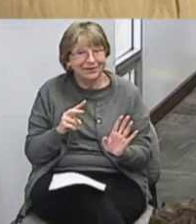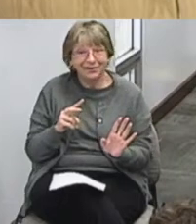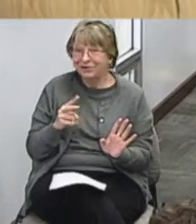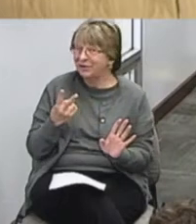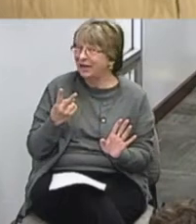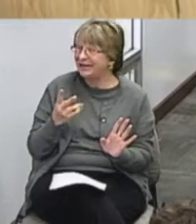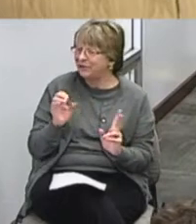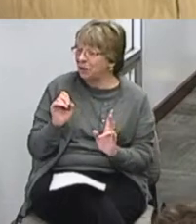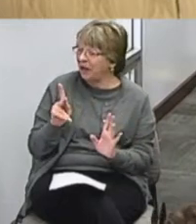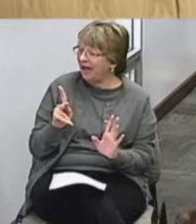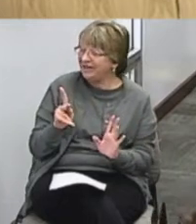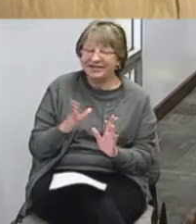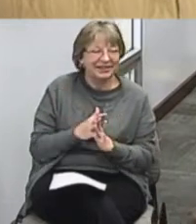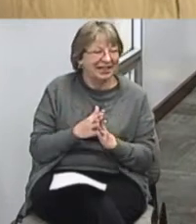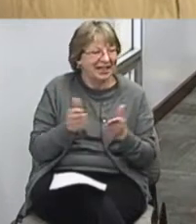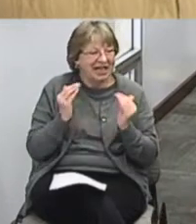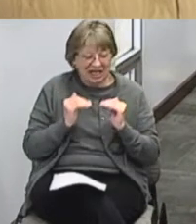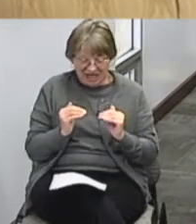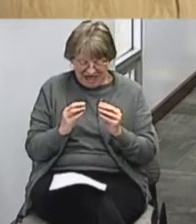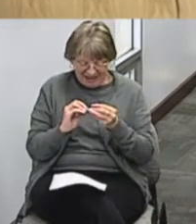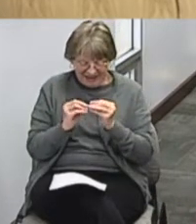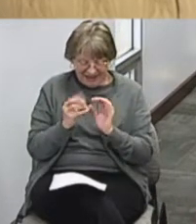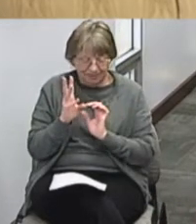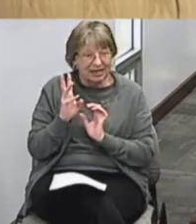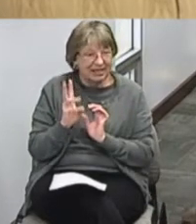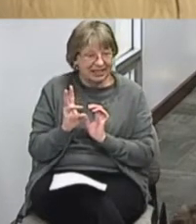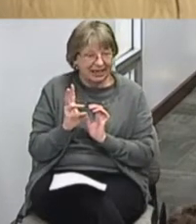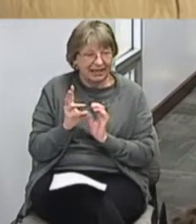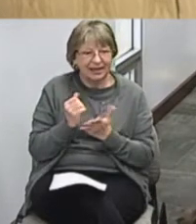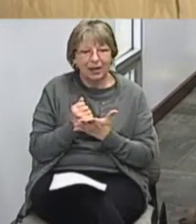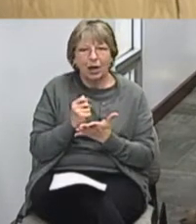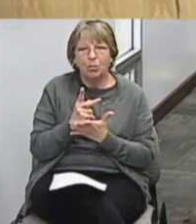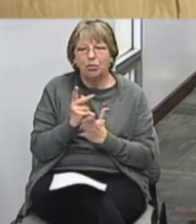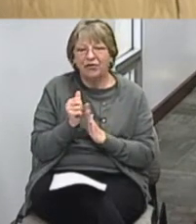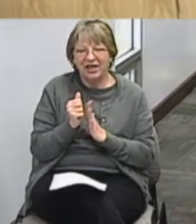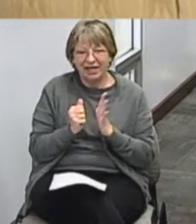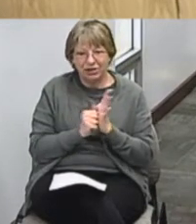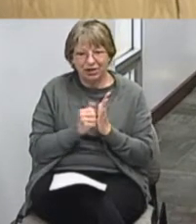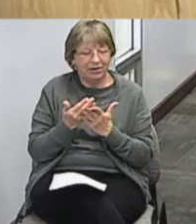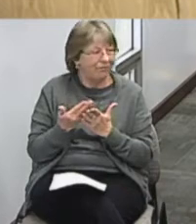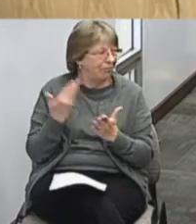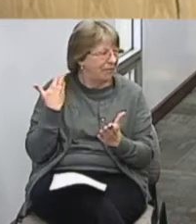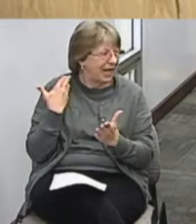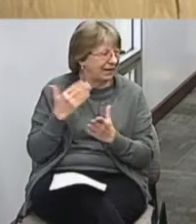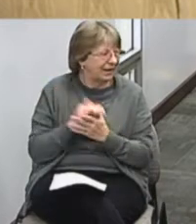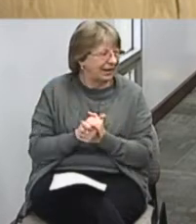Okay, very good. Seeing none. Next item, please. Item 6, consent agenda.